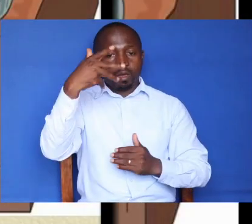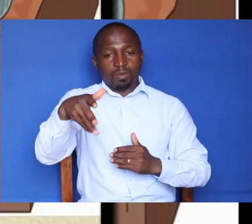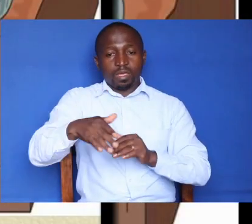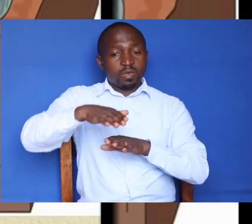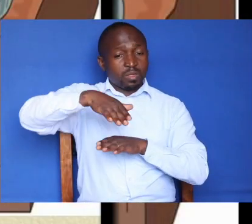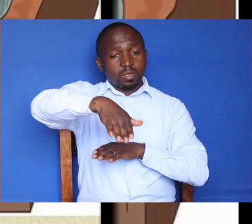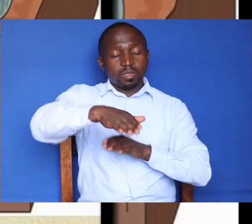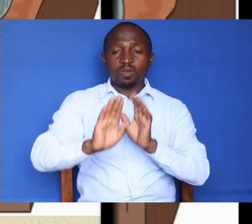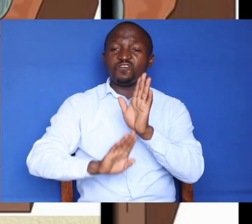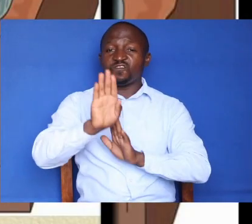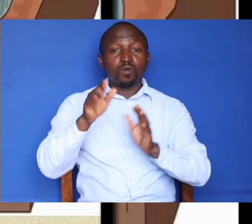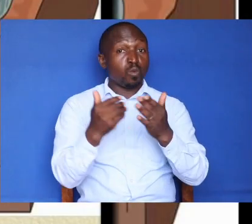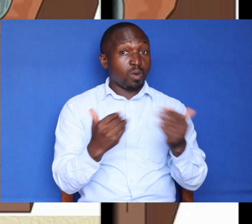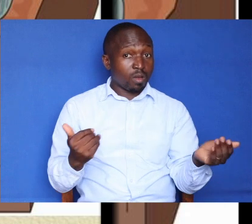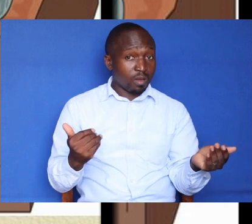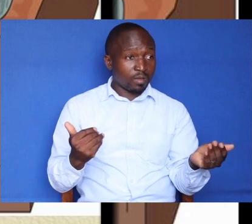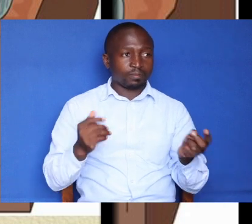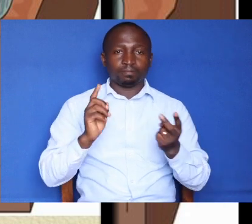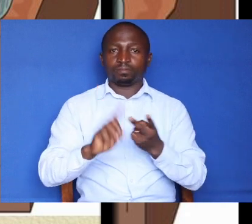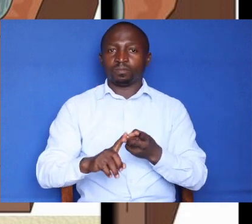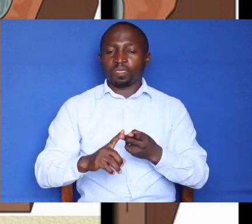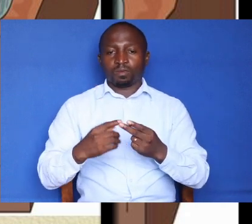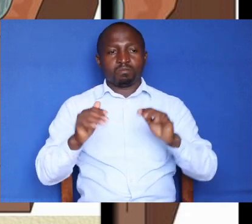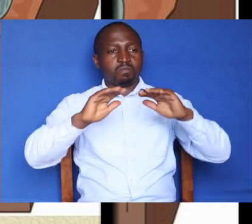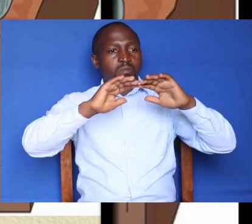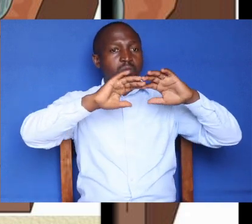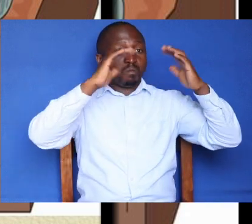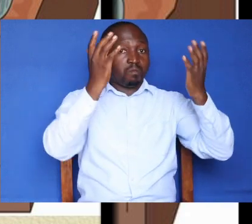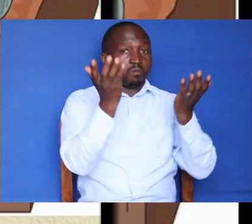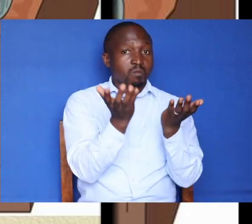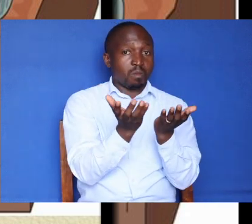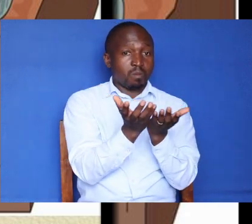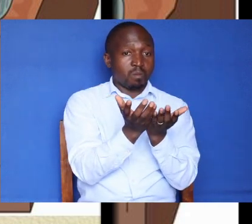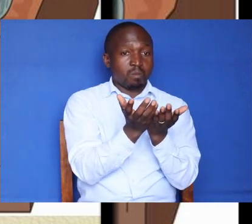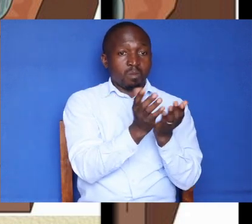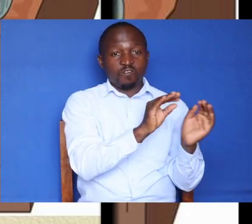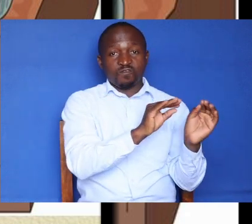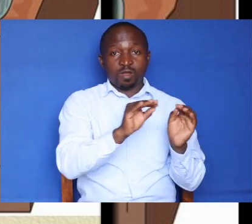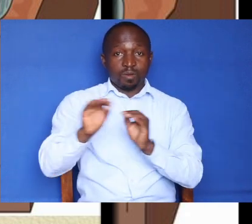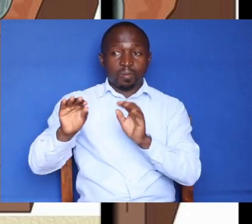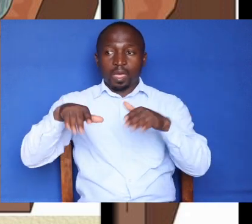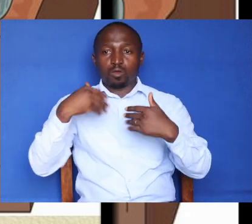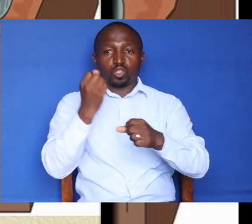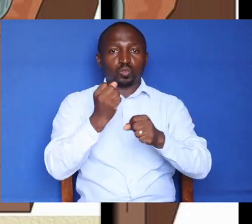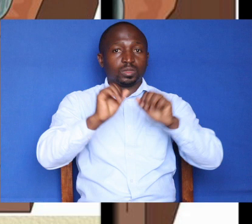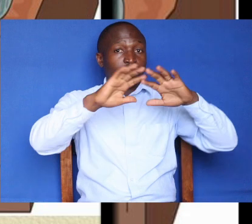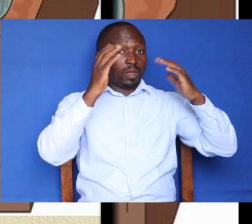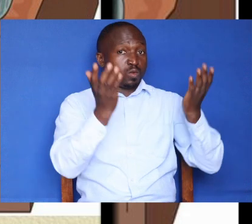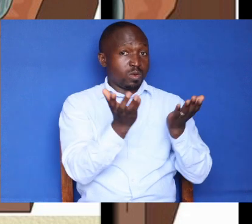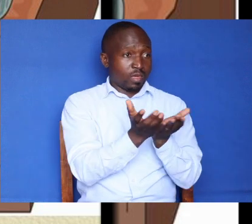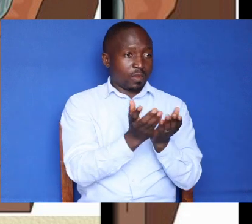what makes the increase of water flow gradient? Of course, axis movements, or sometimes we used to say